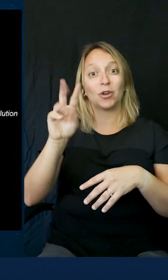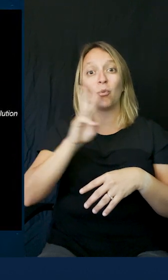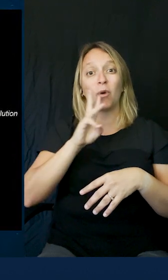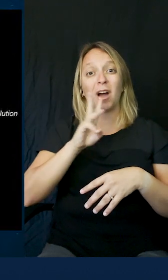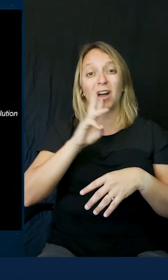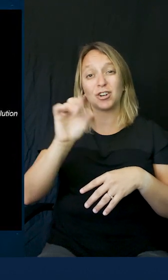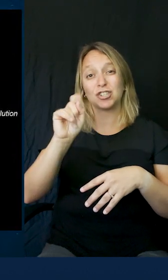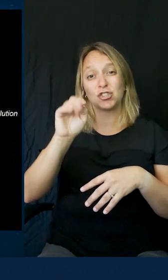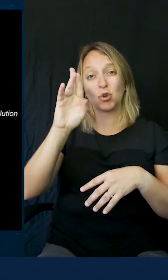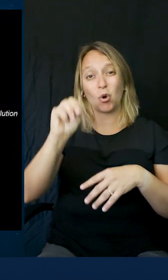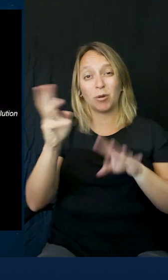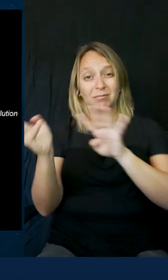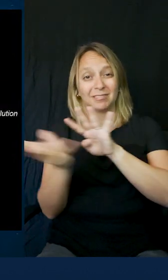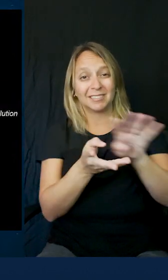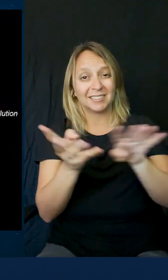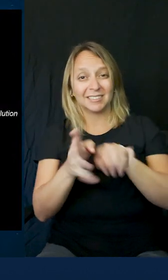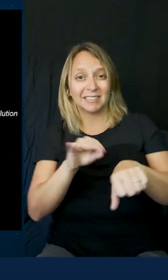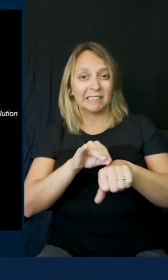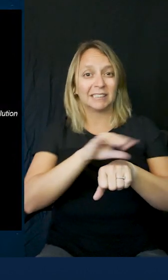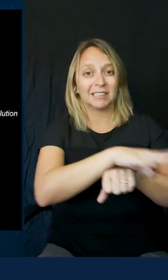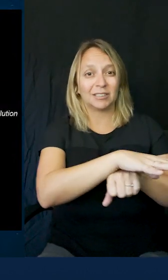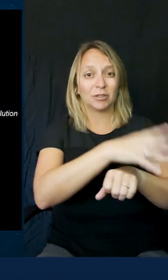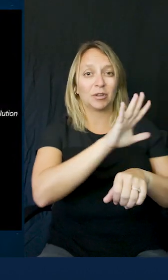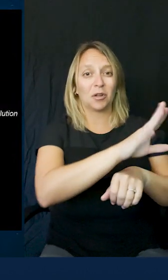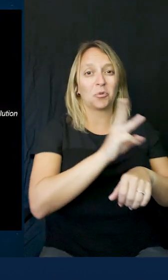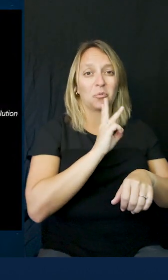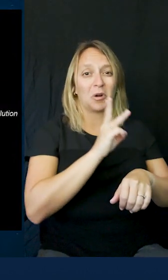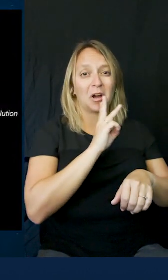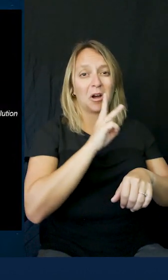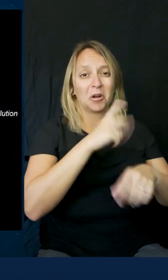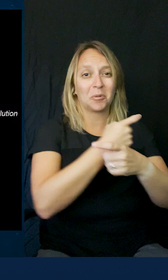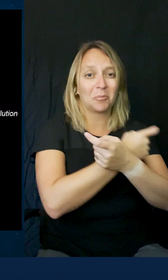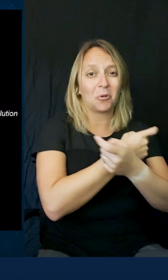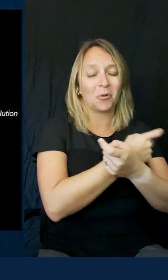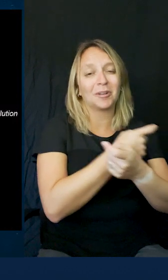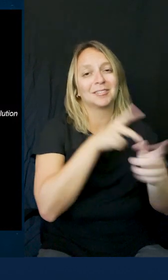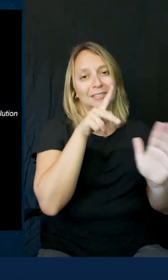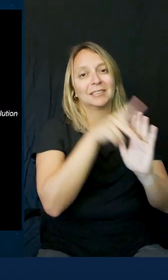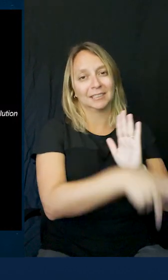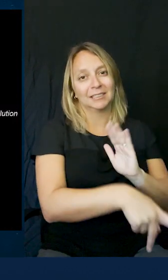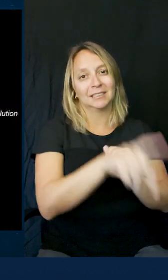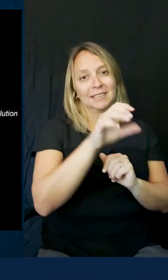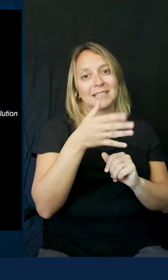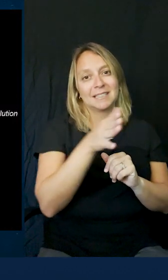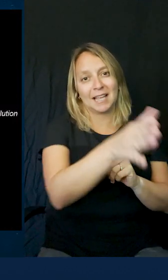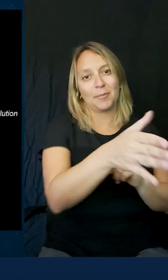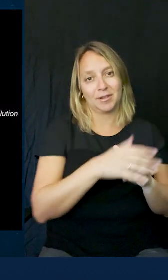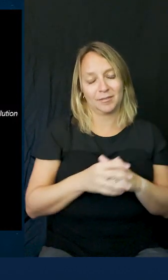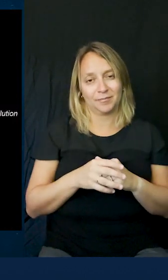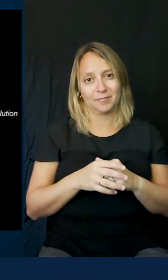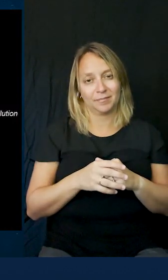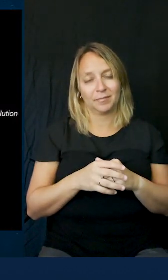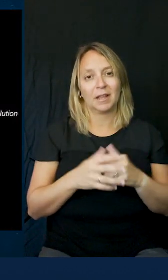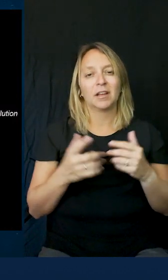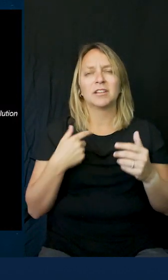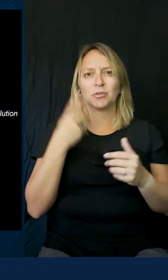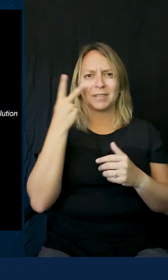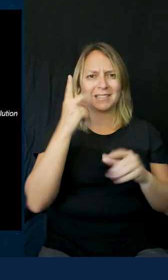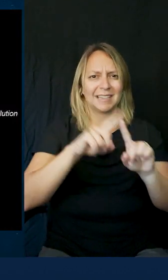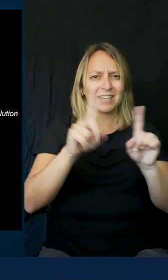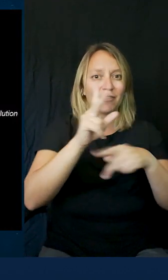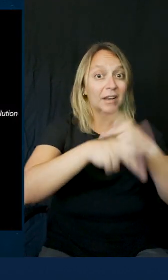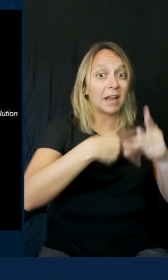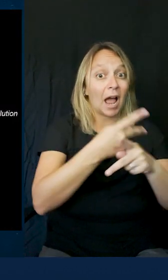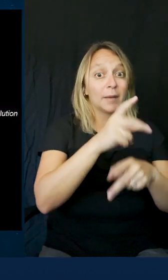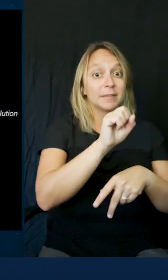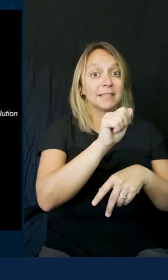talking about orcas today, I also want to highlight that we've looked at how different species of salmon are impacted by stormwater